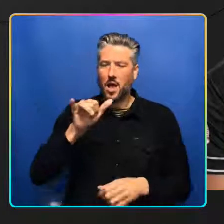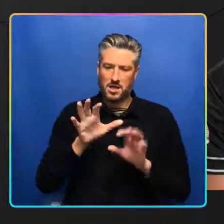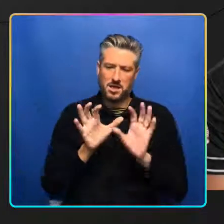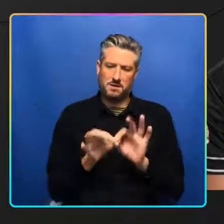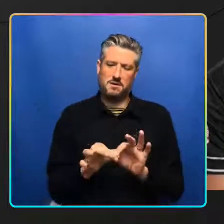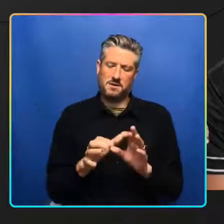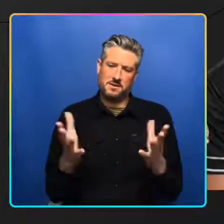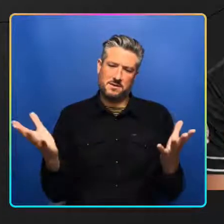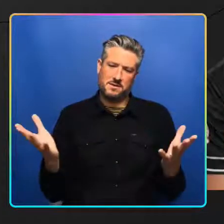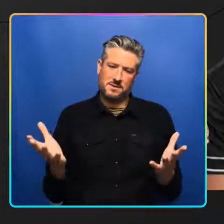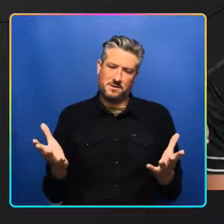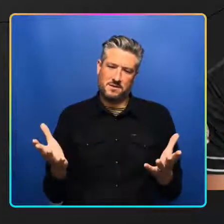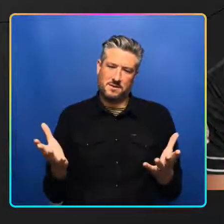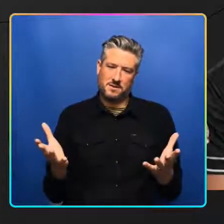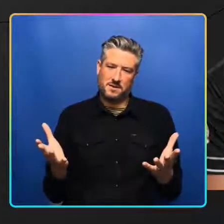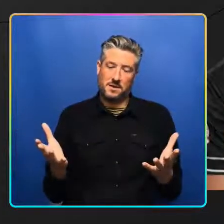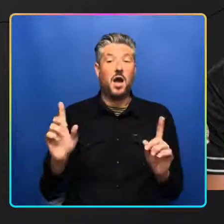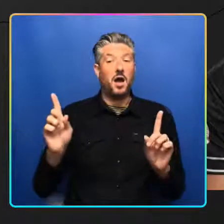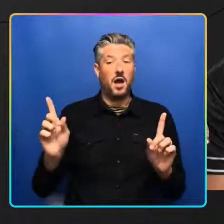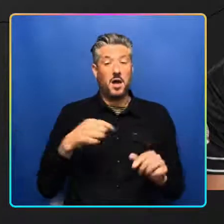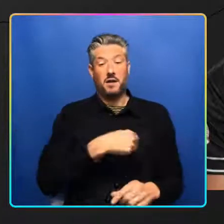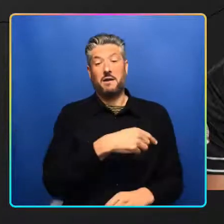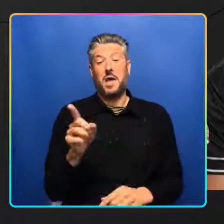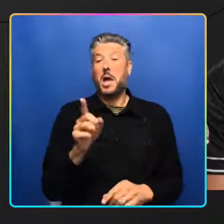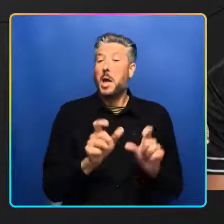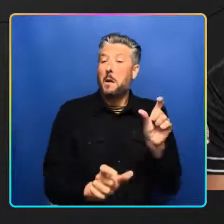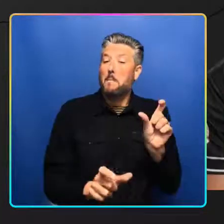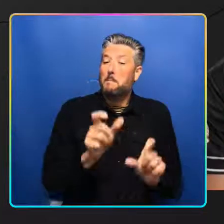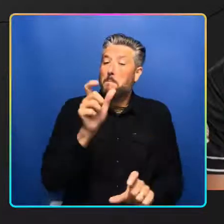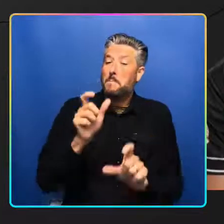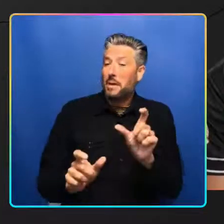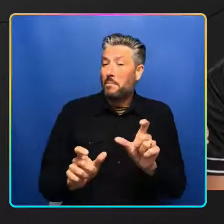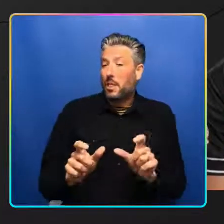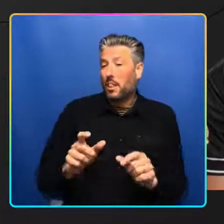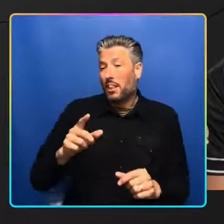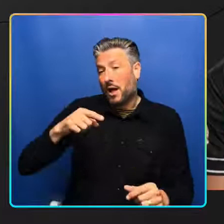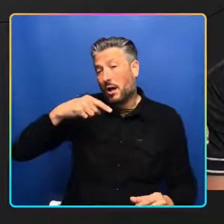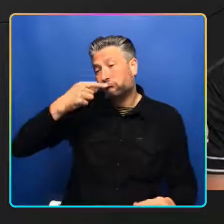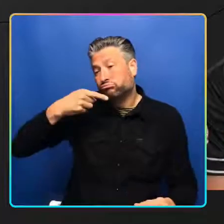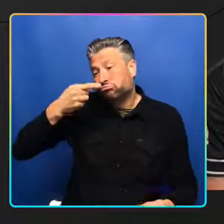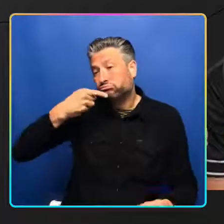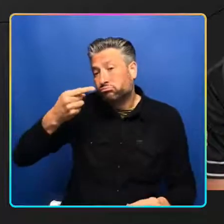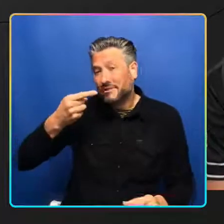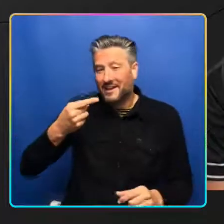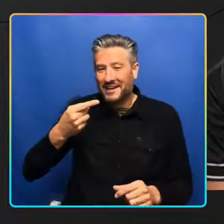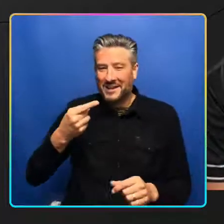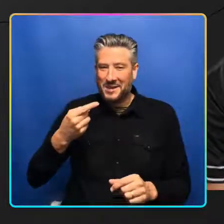don't trust when people say that the data is clean and ready. So